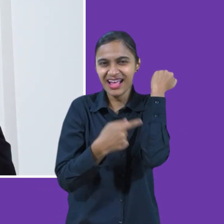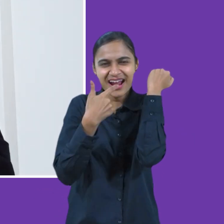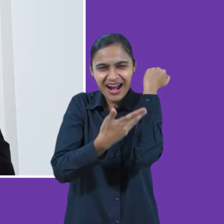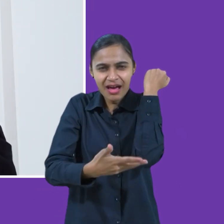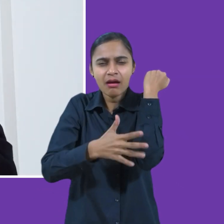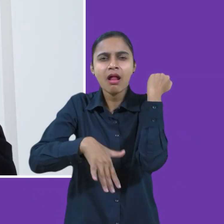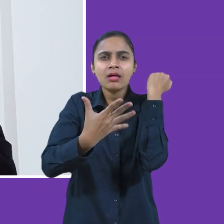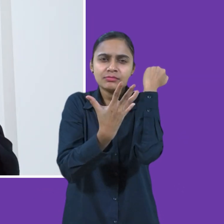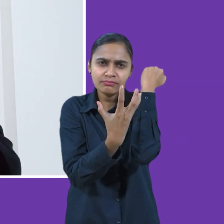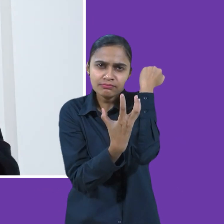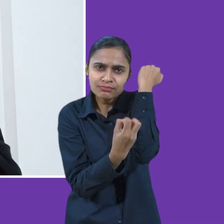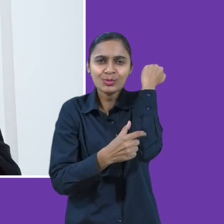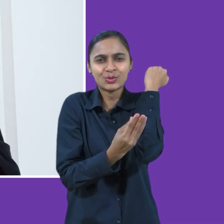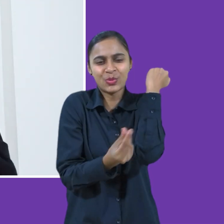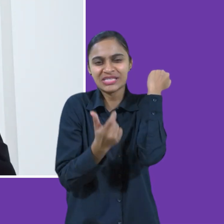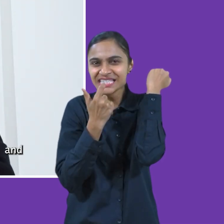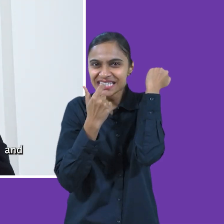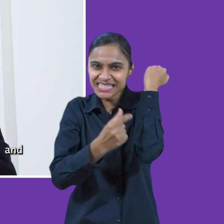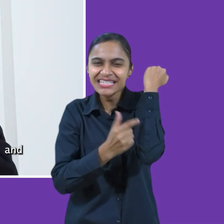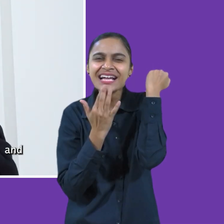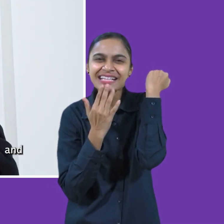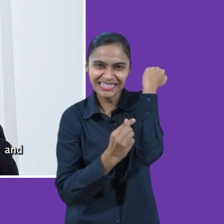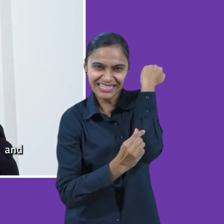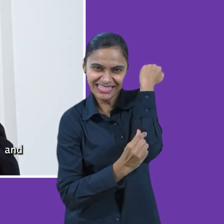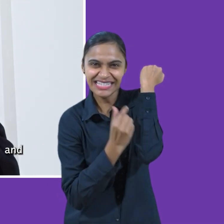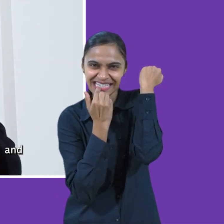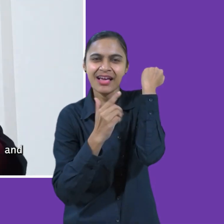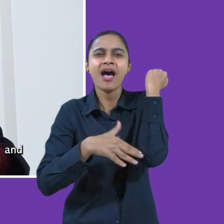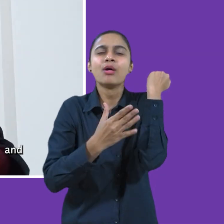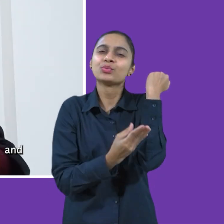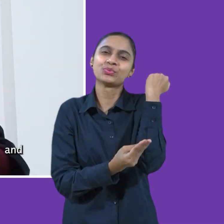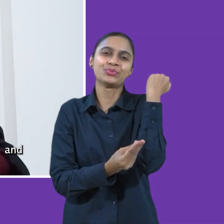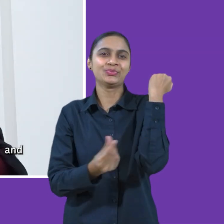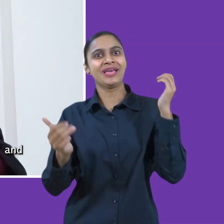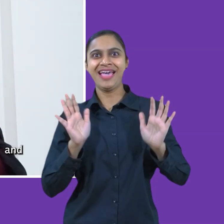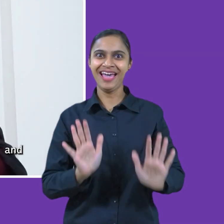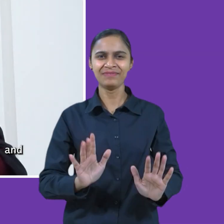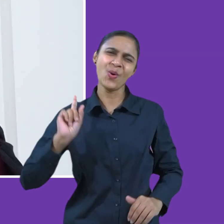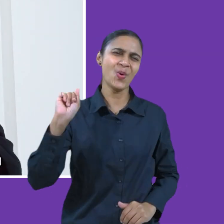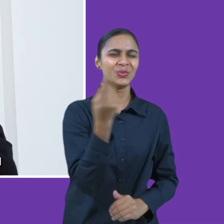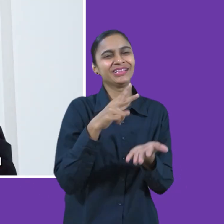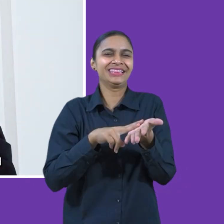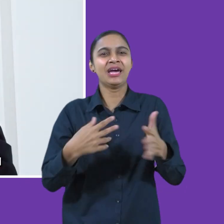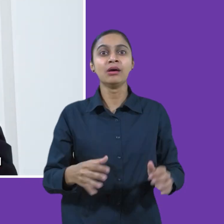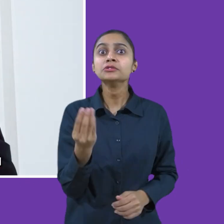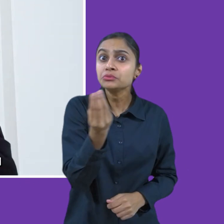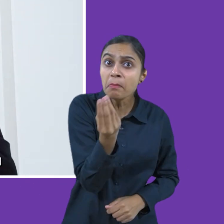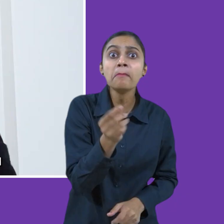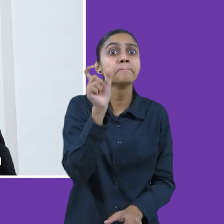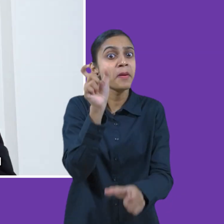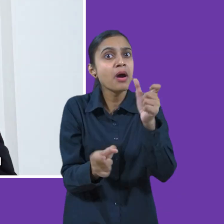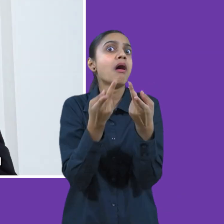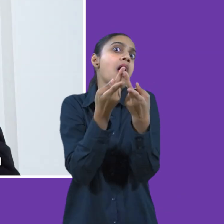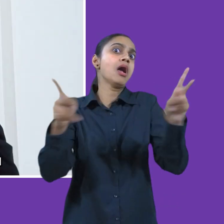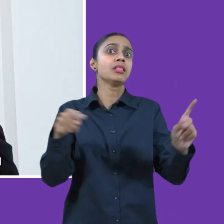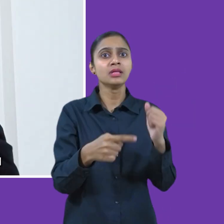then generally it heals. First it becomes little white and then it heals back in most of the cases. But in some cases, this